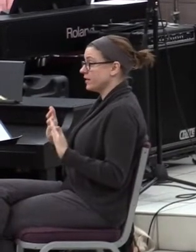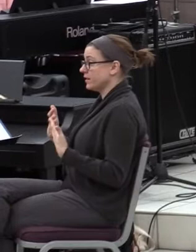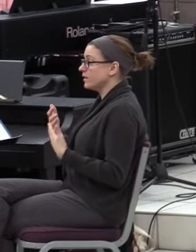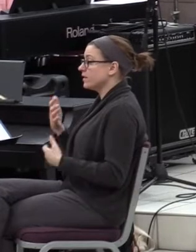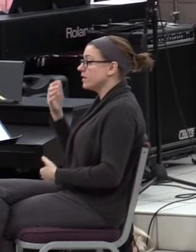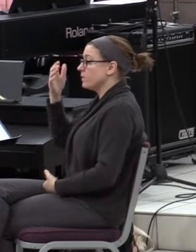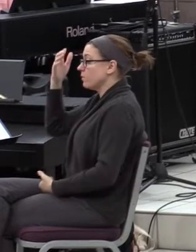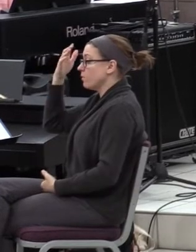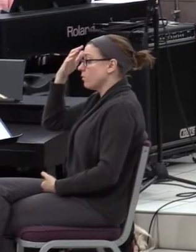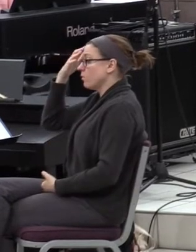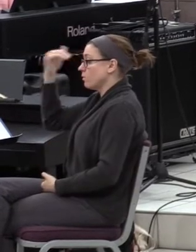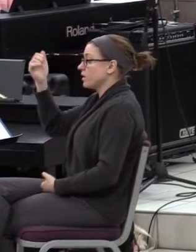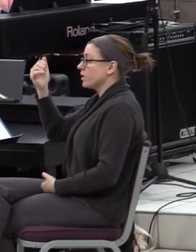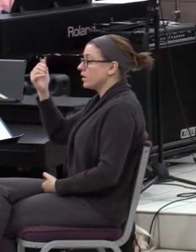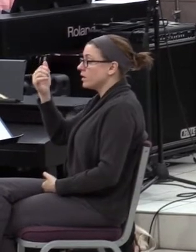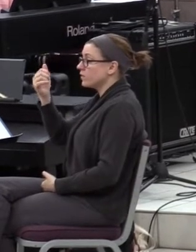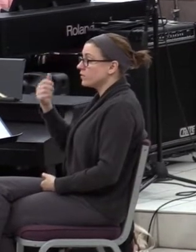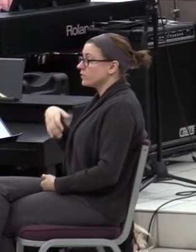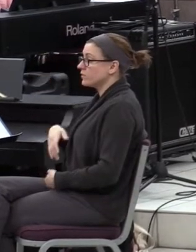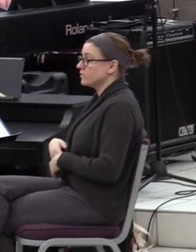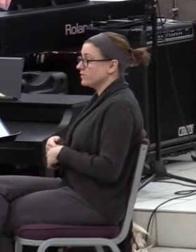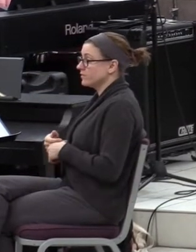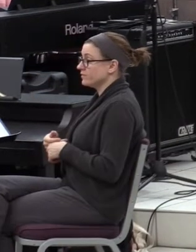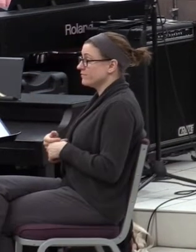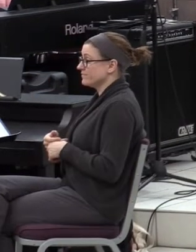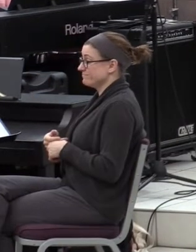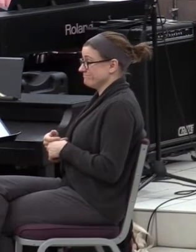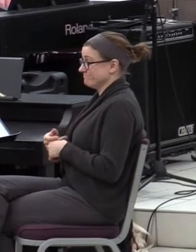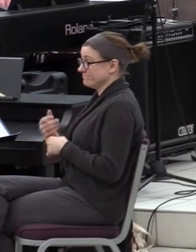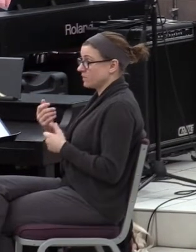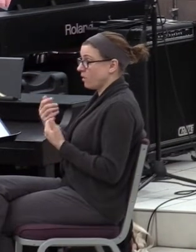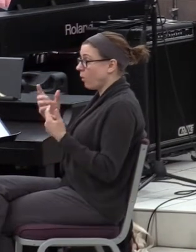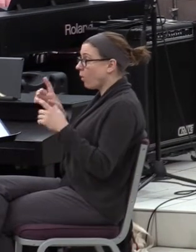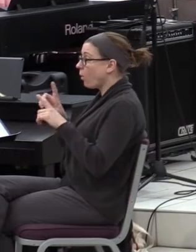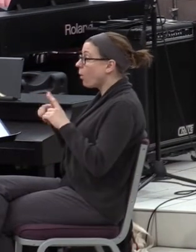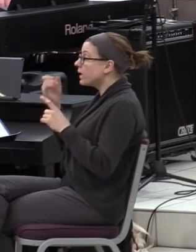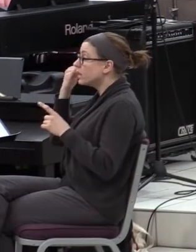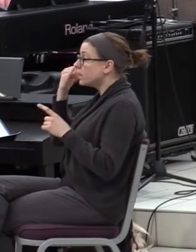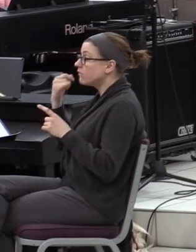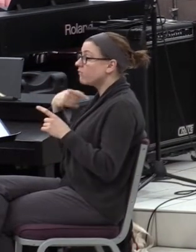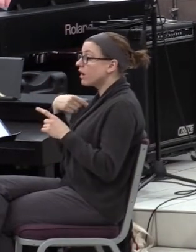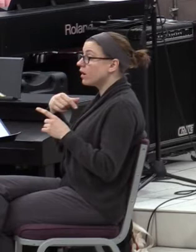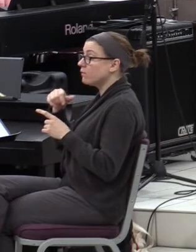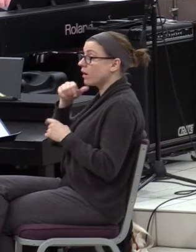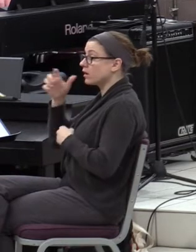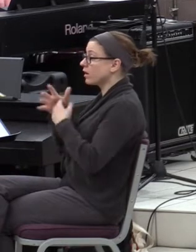because what if I'm comfortable with the status quo?